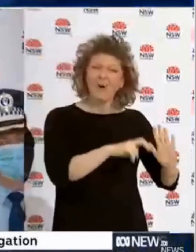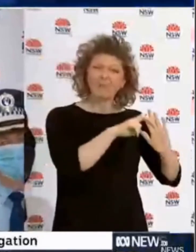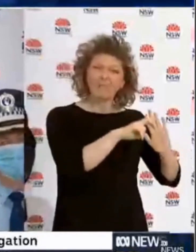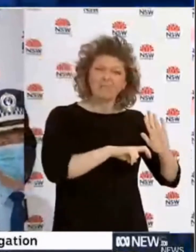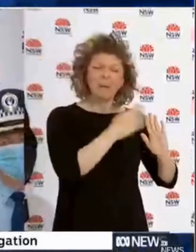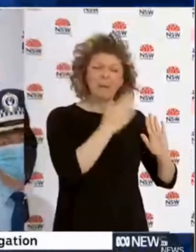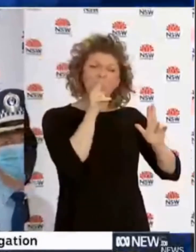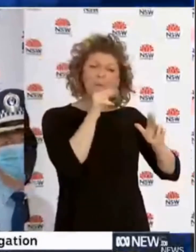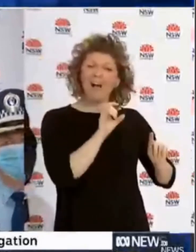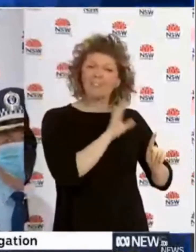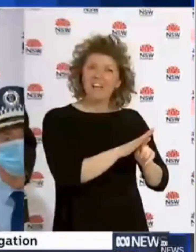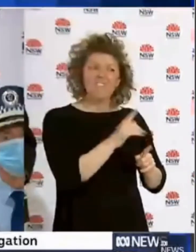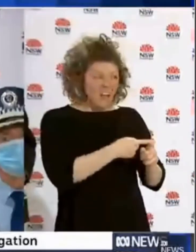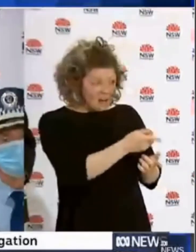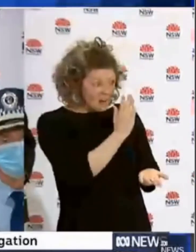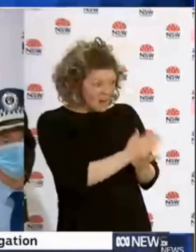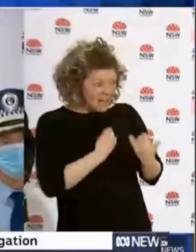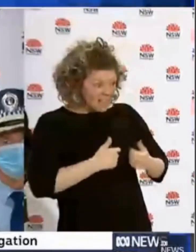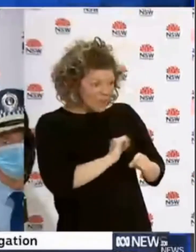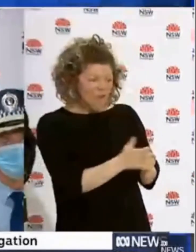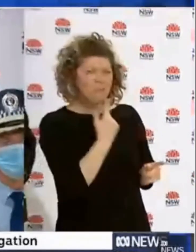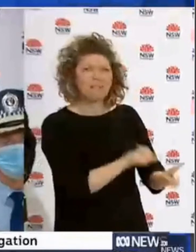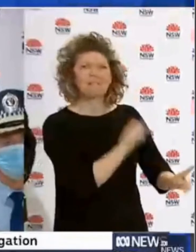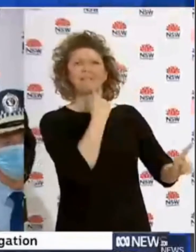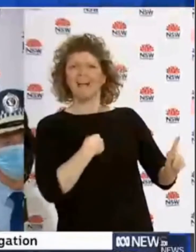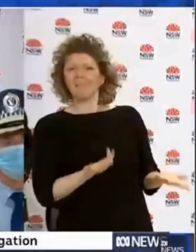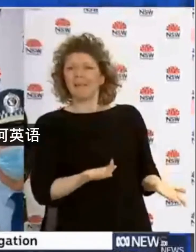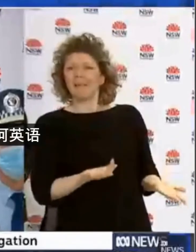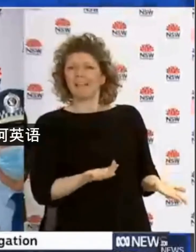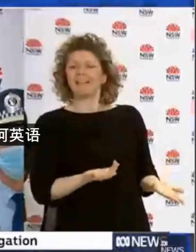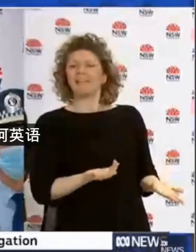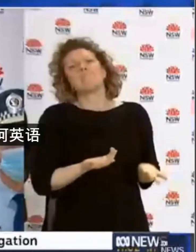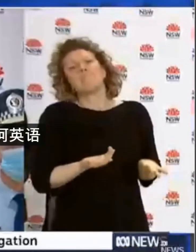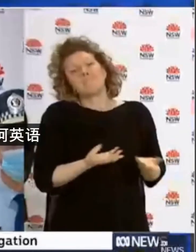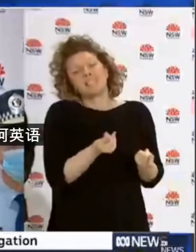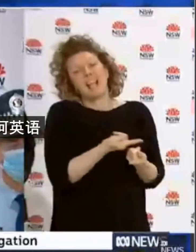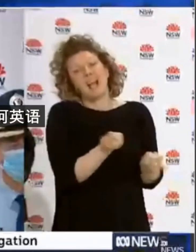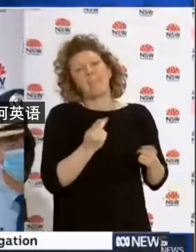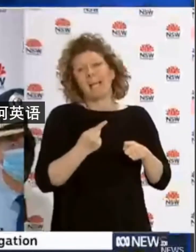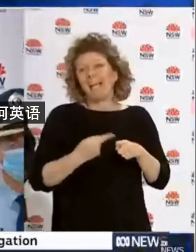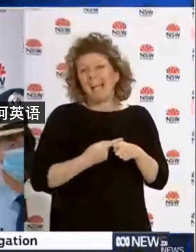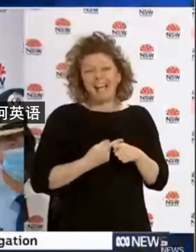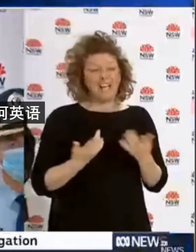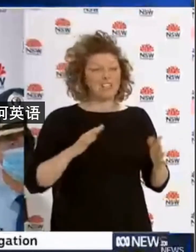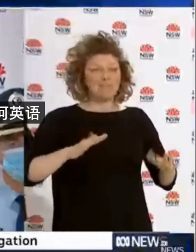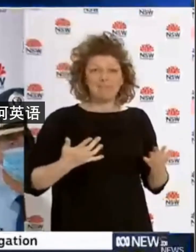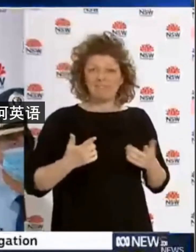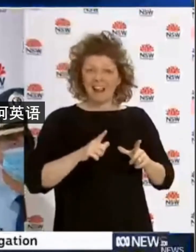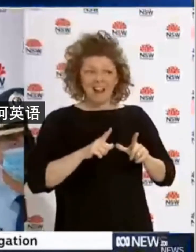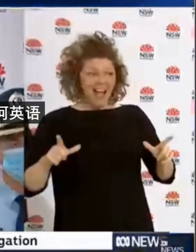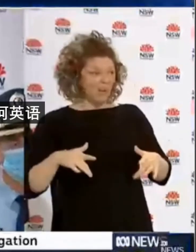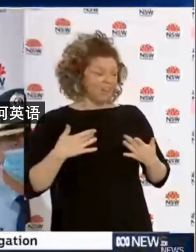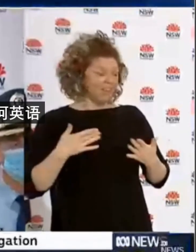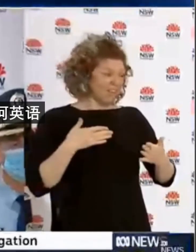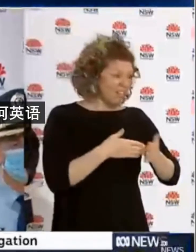to communicate that to communities who perhaps don't speak any English at all in some cases, and have